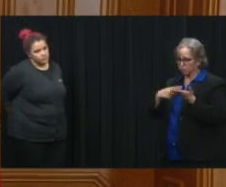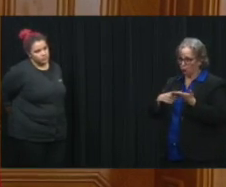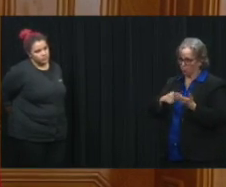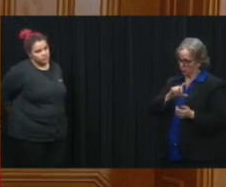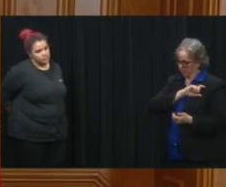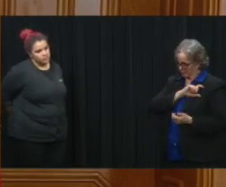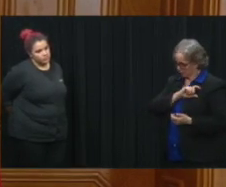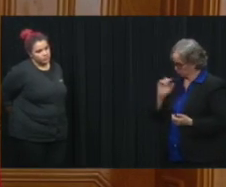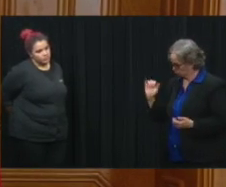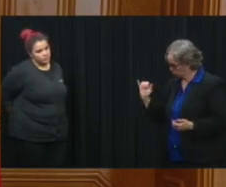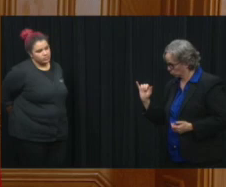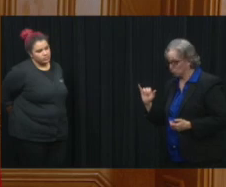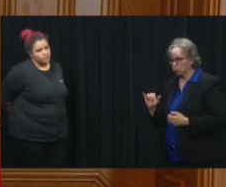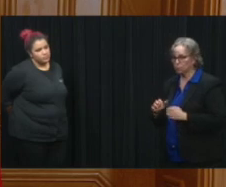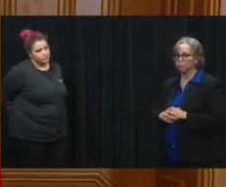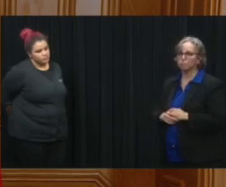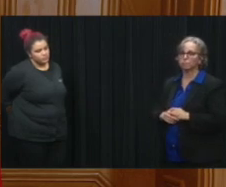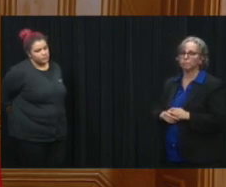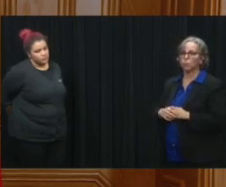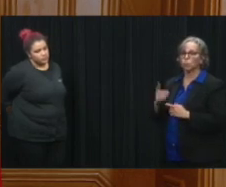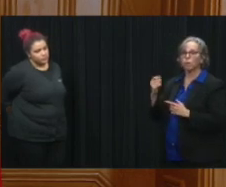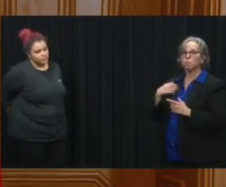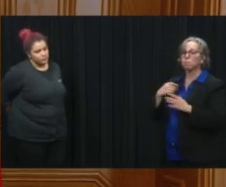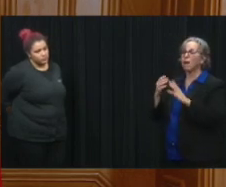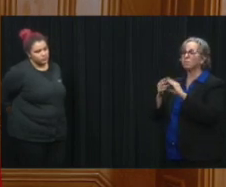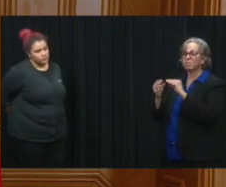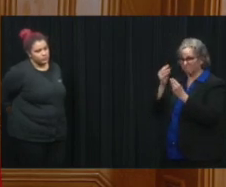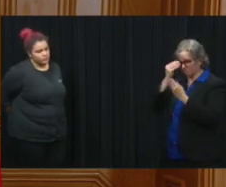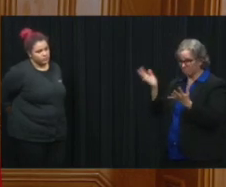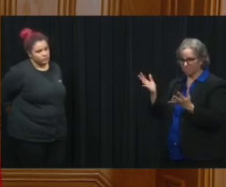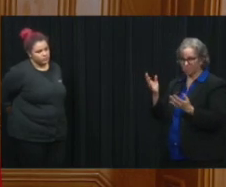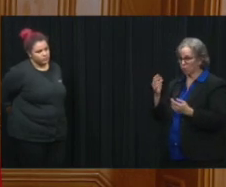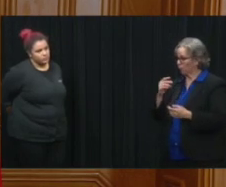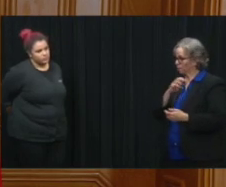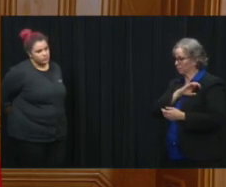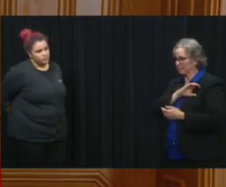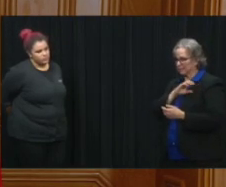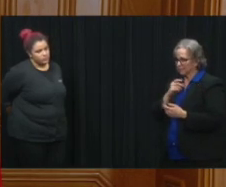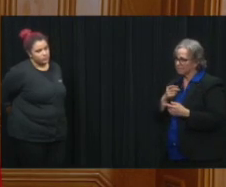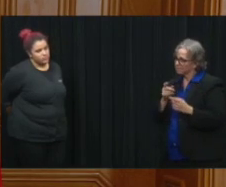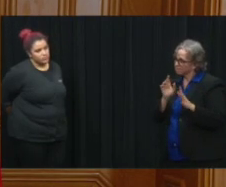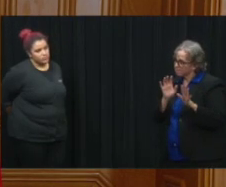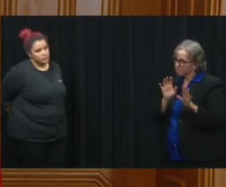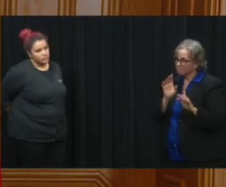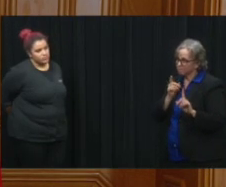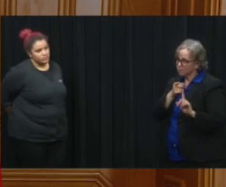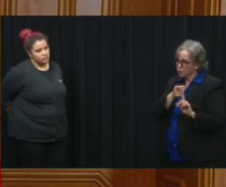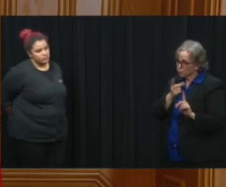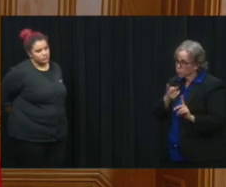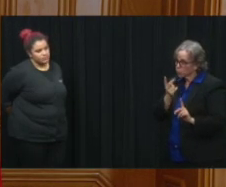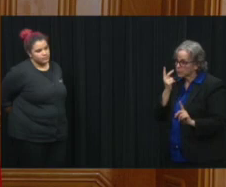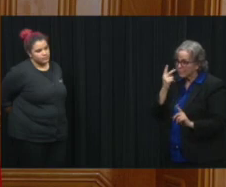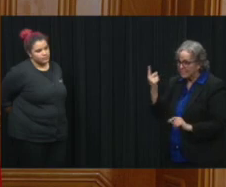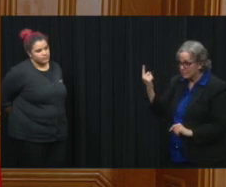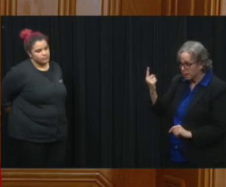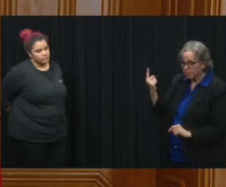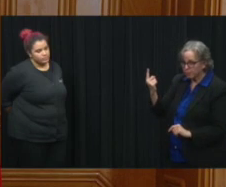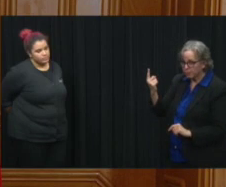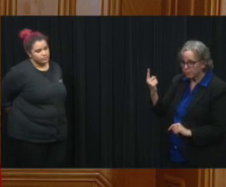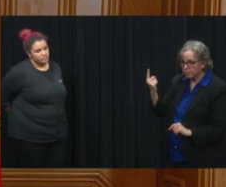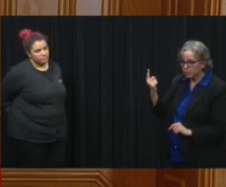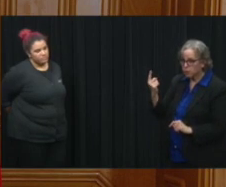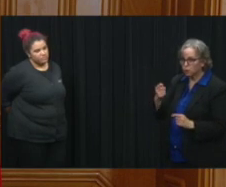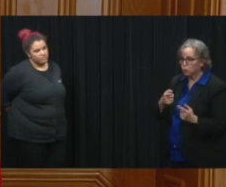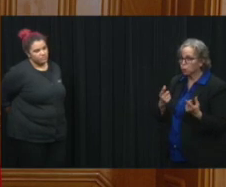And one of my messages was to the police, particularly as I was talking to them, if you see something out there that you